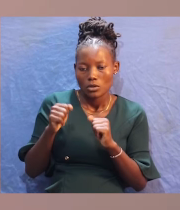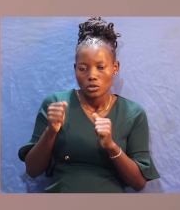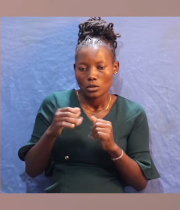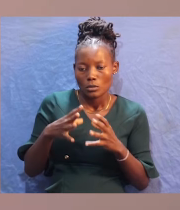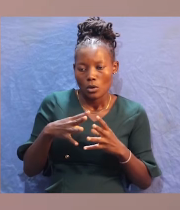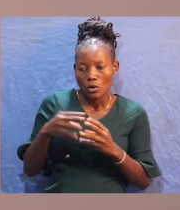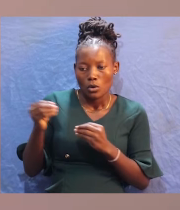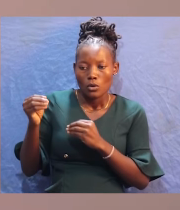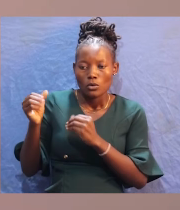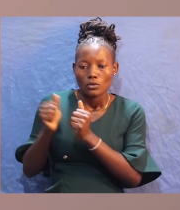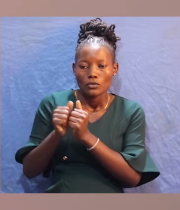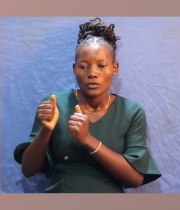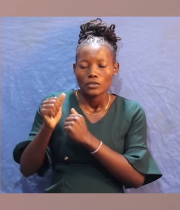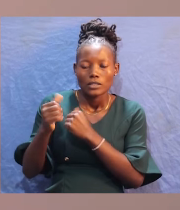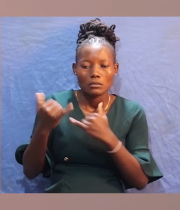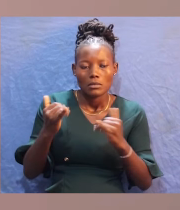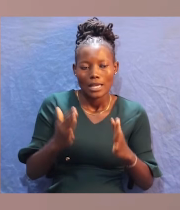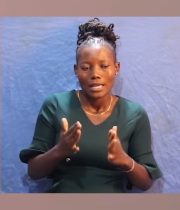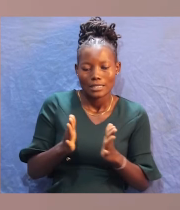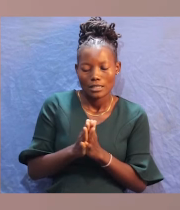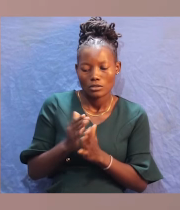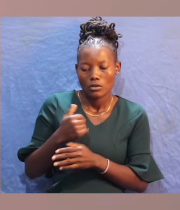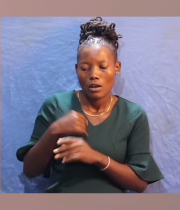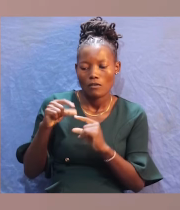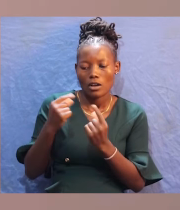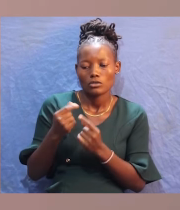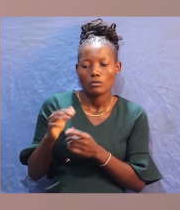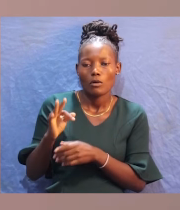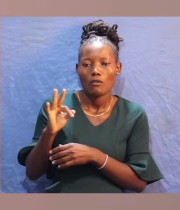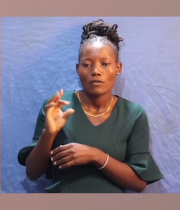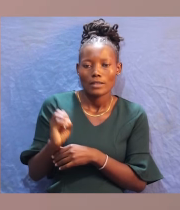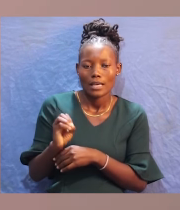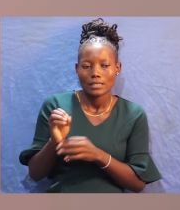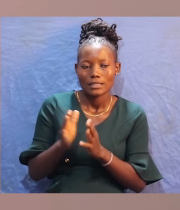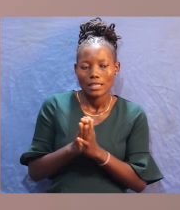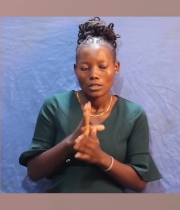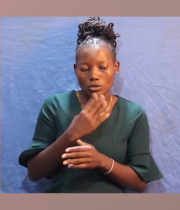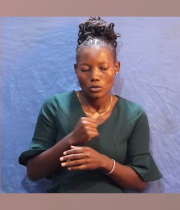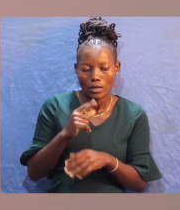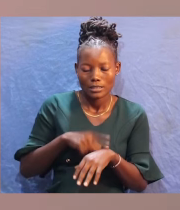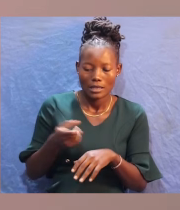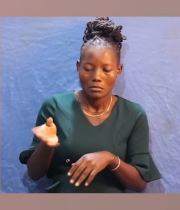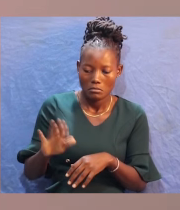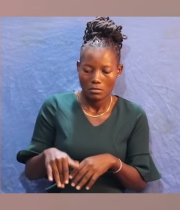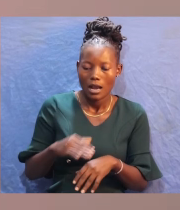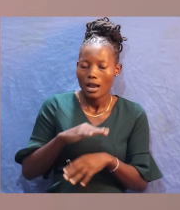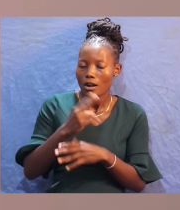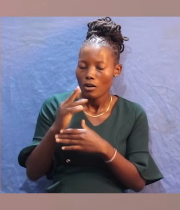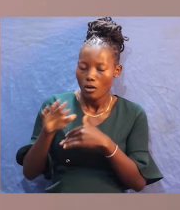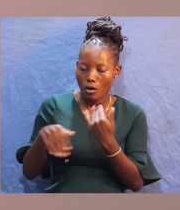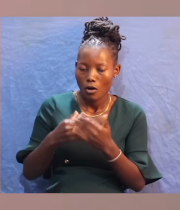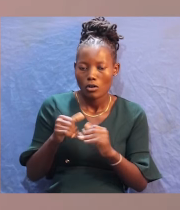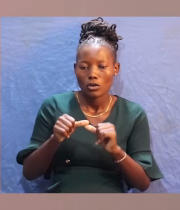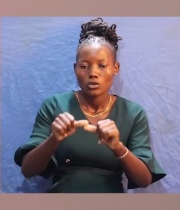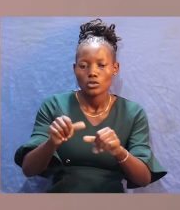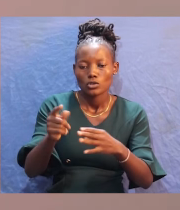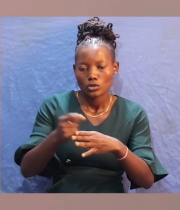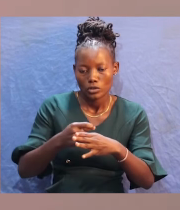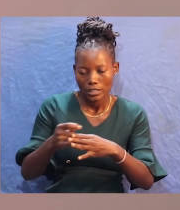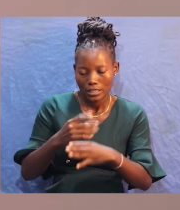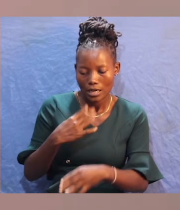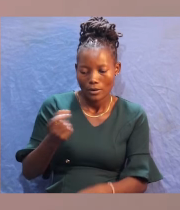players. You have a group of 30. And you want, when they come back, you still want the group of 30 to continue training. So I just want to understand from